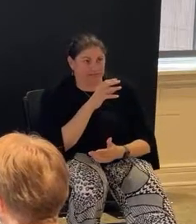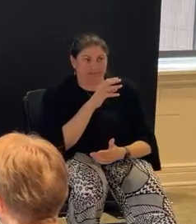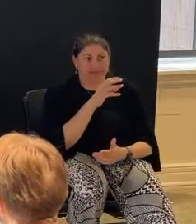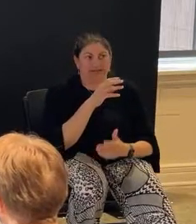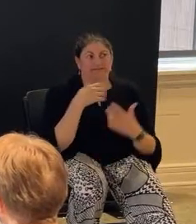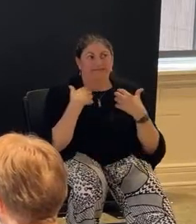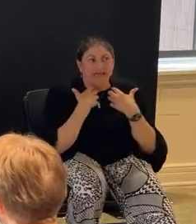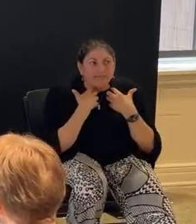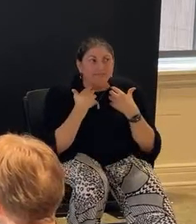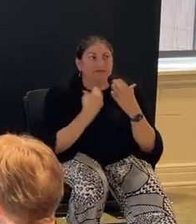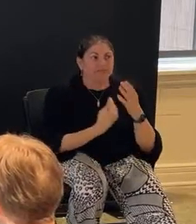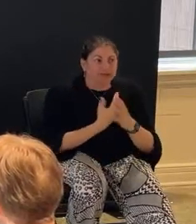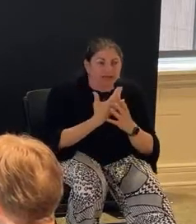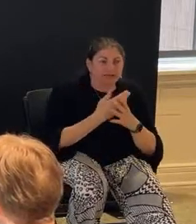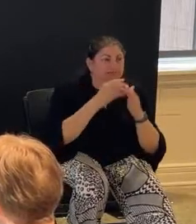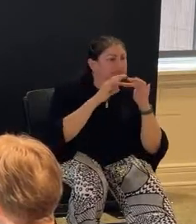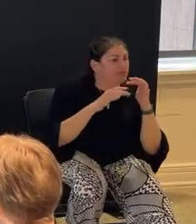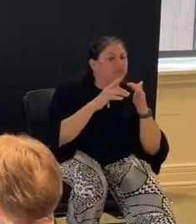towards a specific goal?